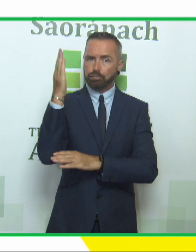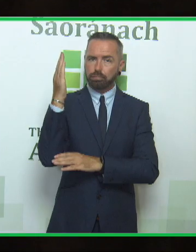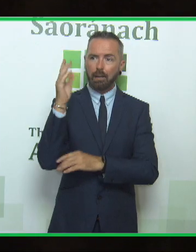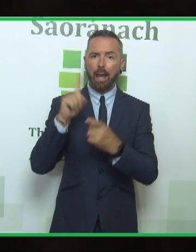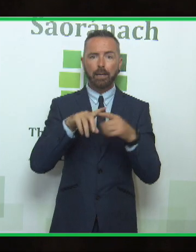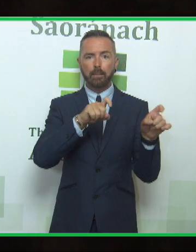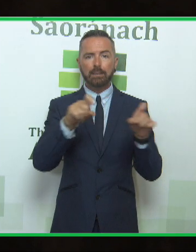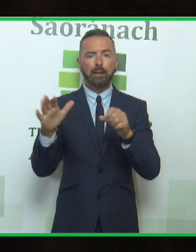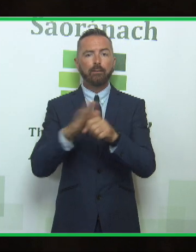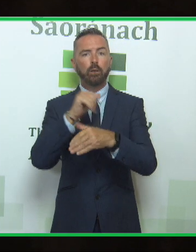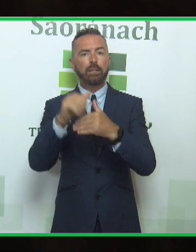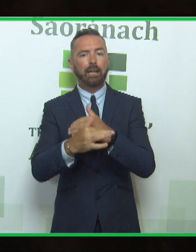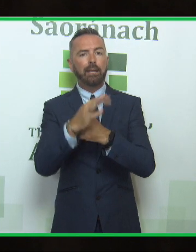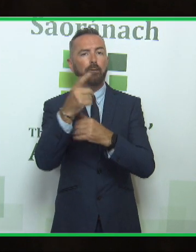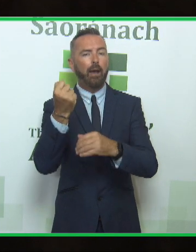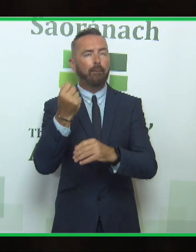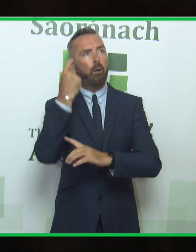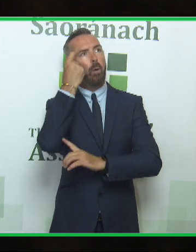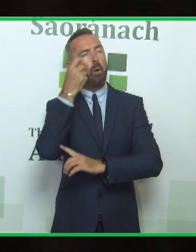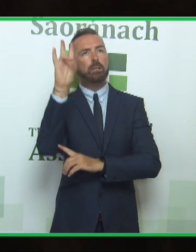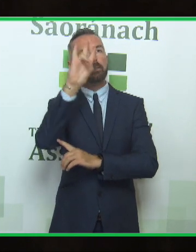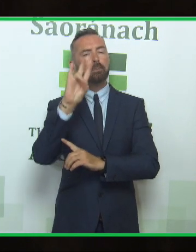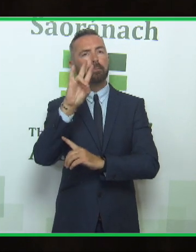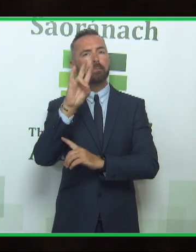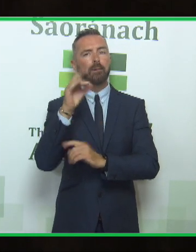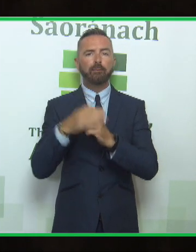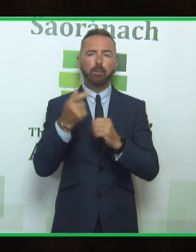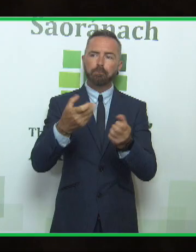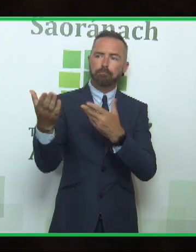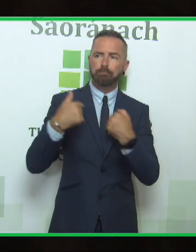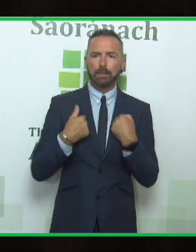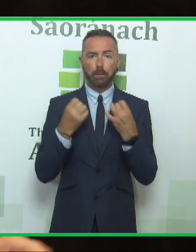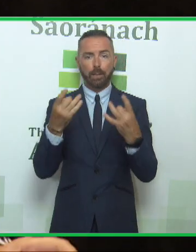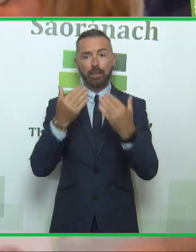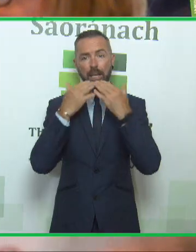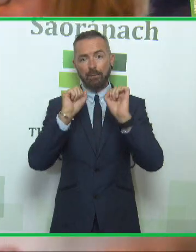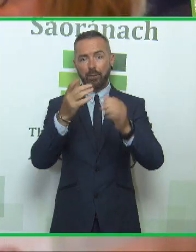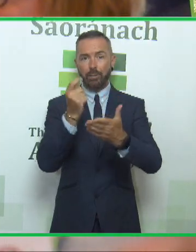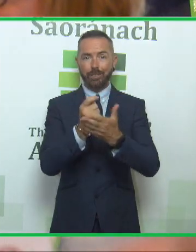here all day if you had any specific questions that you wanted to ask me. Thank you for your time.